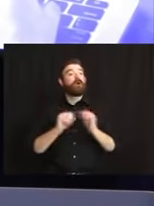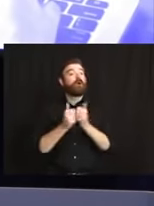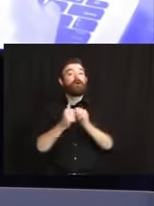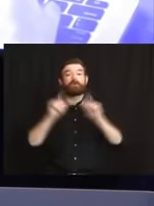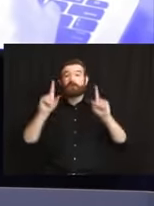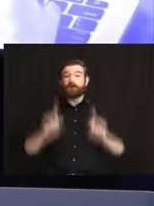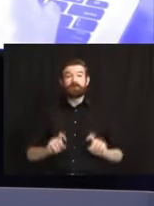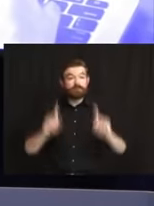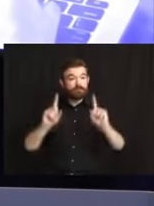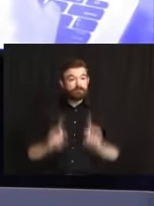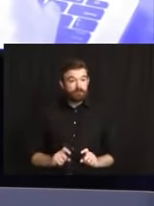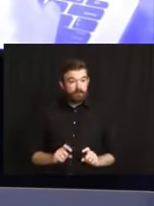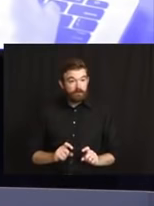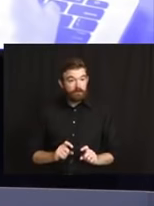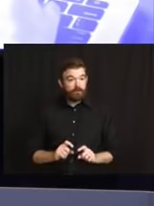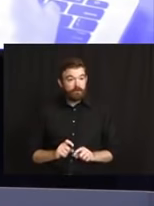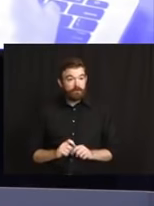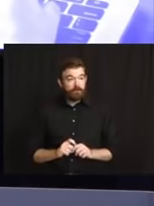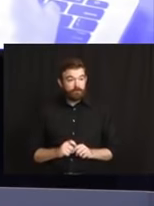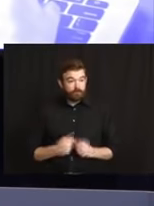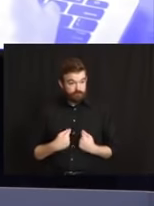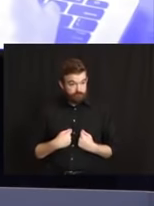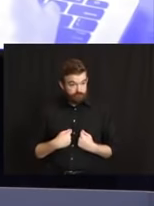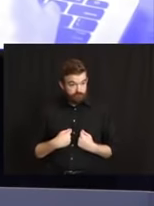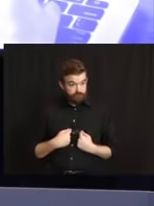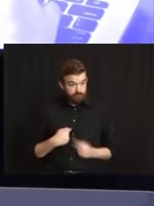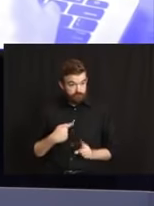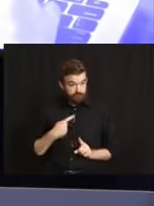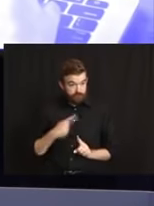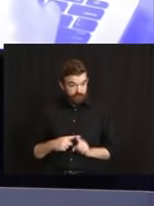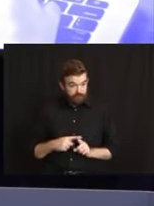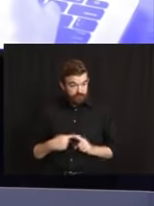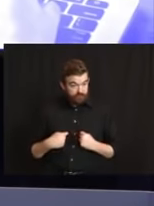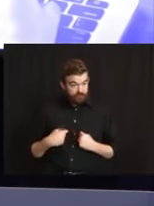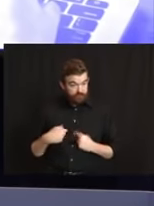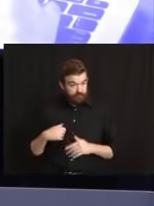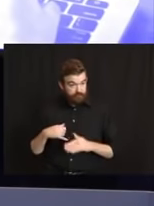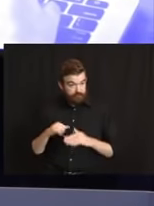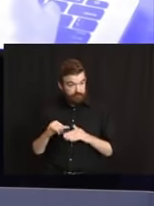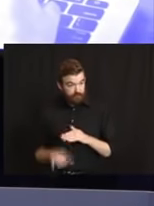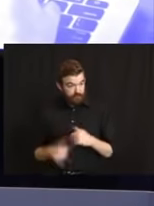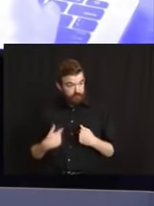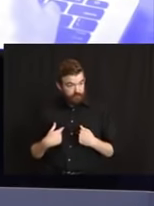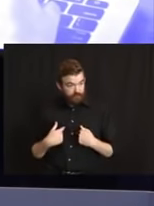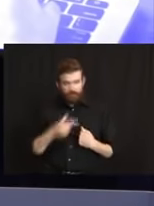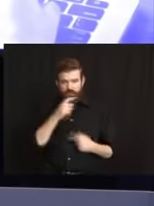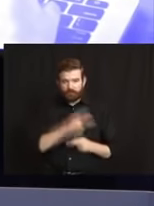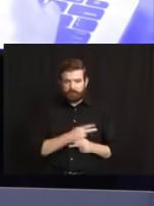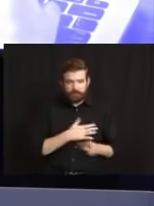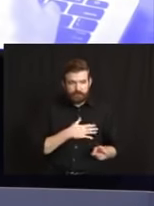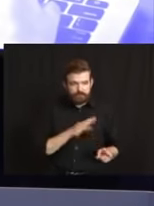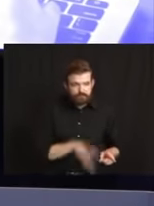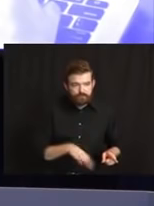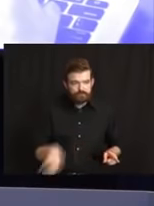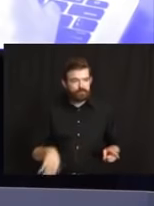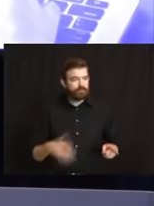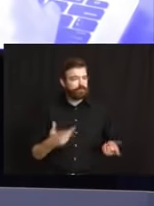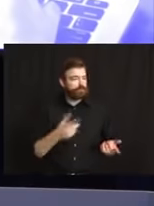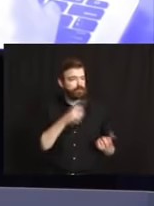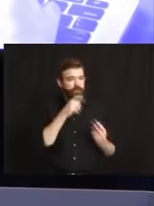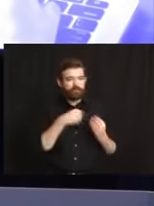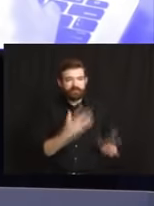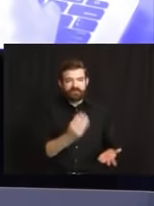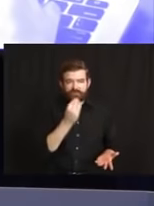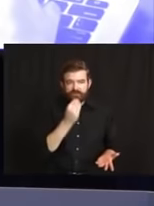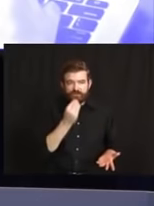positive and have to go into isolation, that your children will be taken care of, that you'll have food on the table. You could